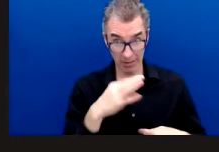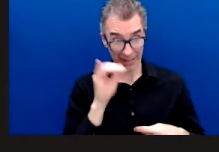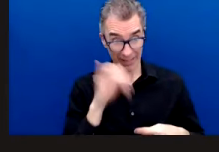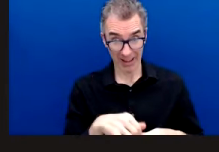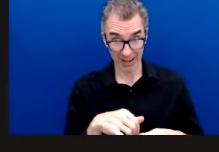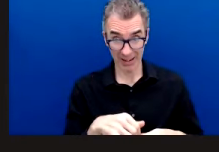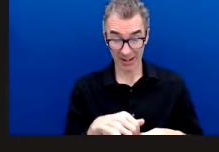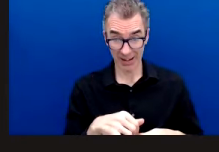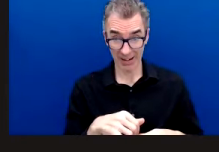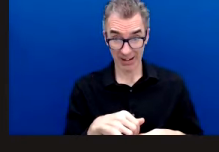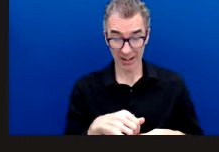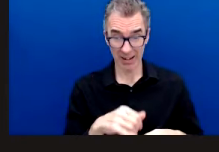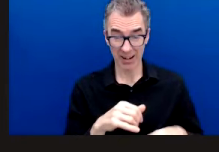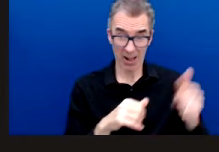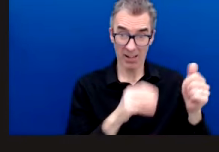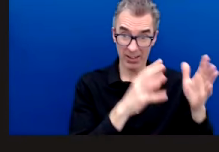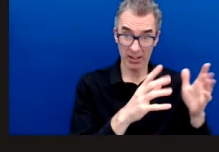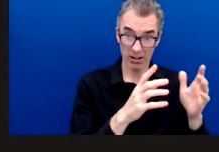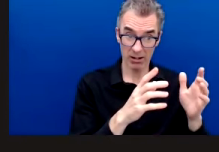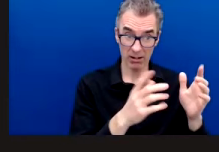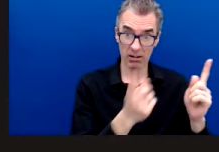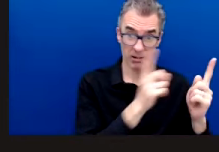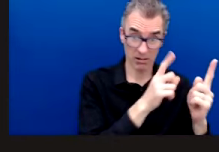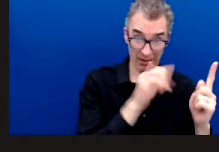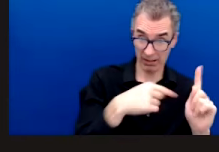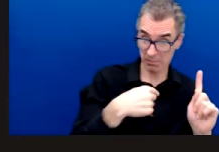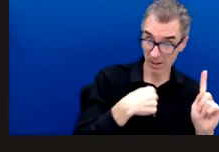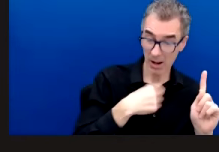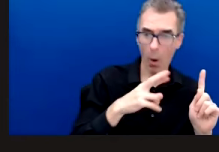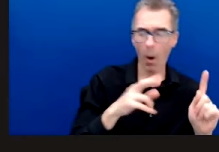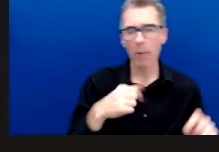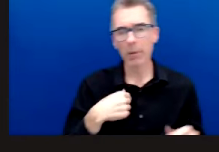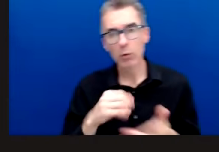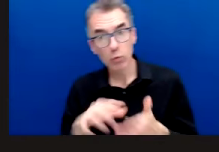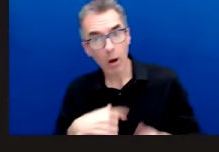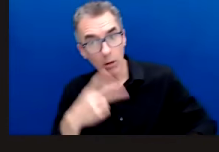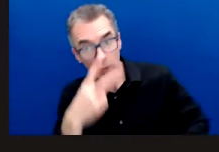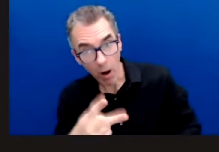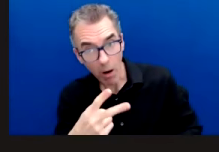to us and explained the situation? Like, I'm trying to, like, or are we another student who saw this happen?